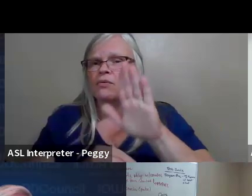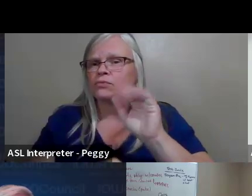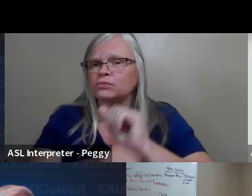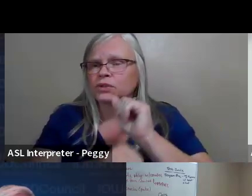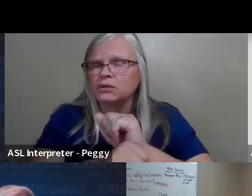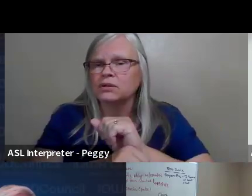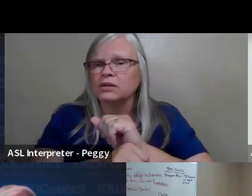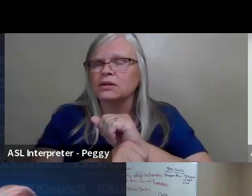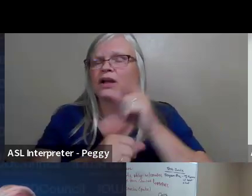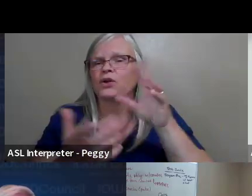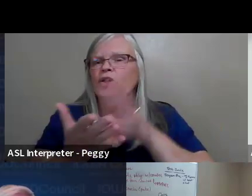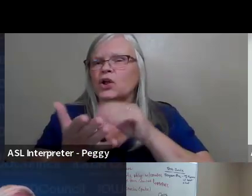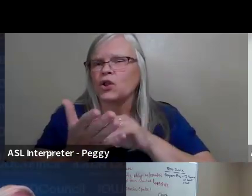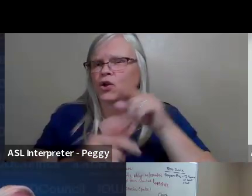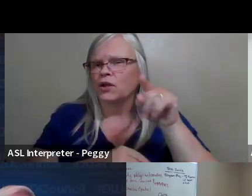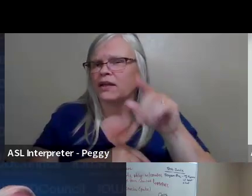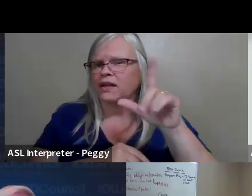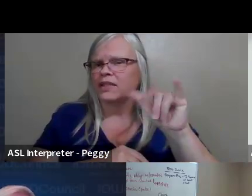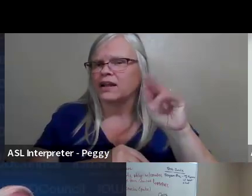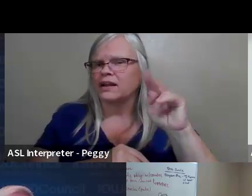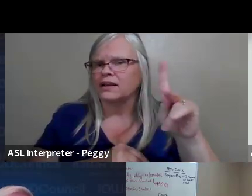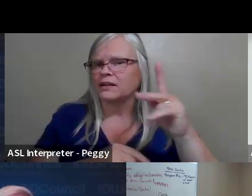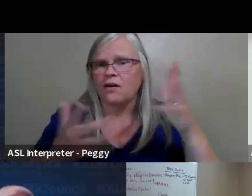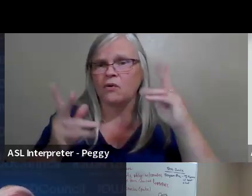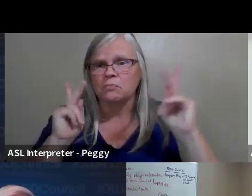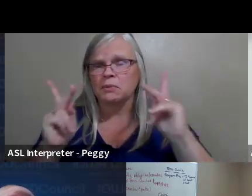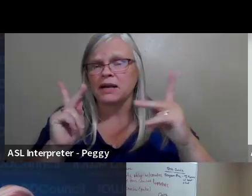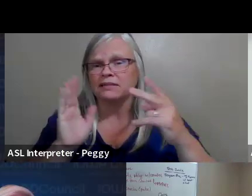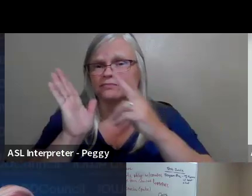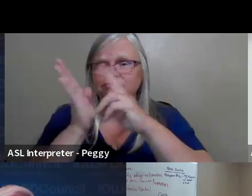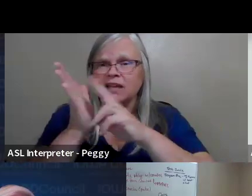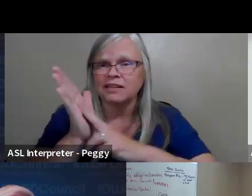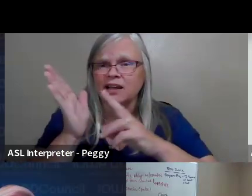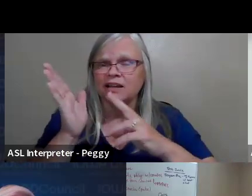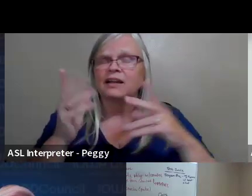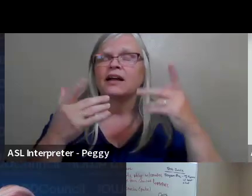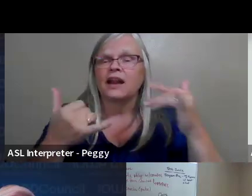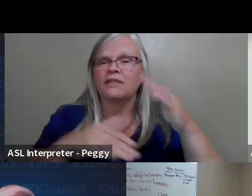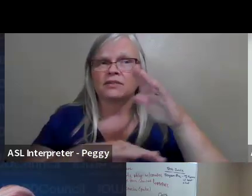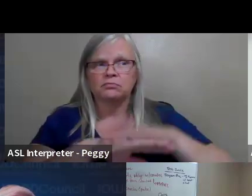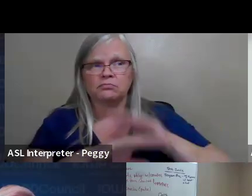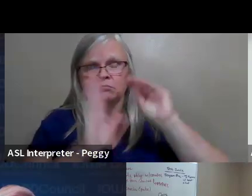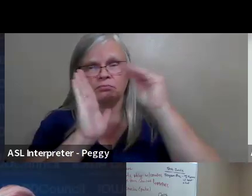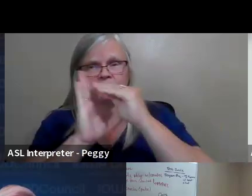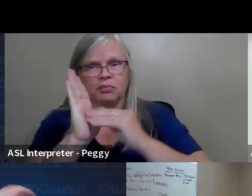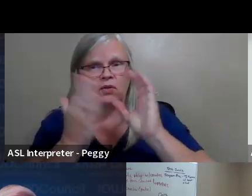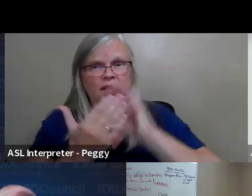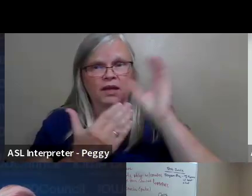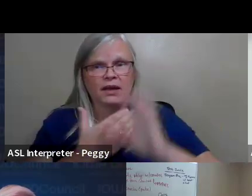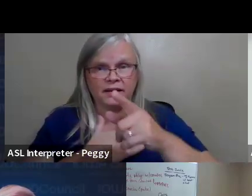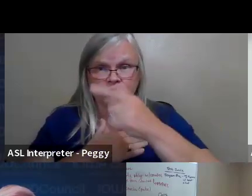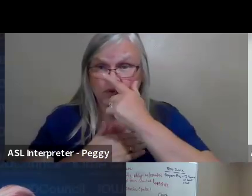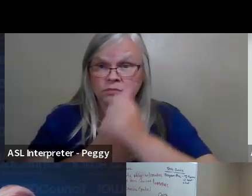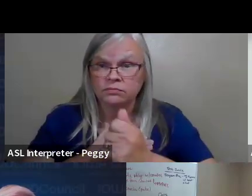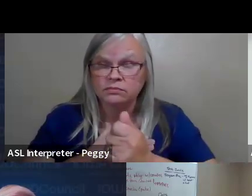you can learn more about it at that link. We're already starting to get people signed up, so we have them on the calendar. So if you are